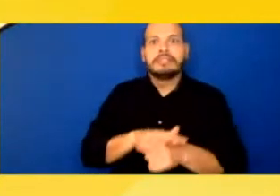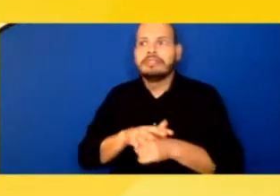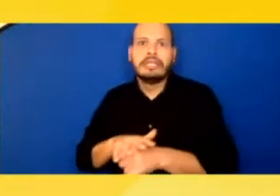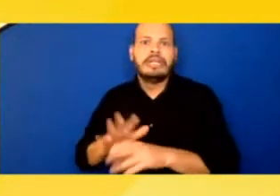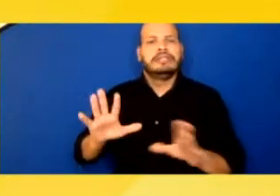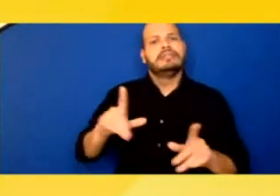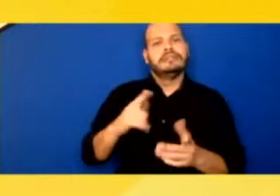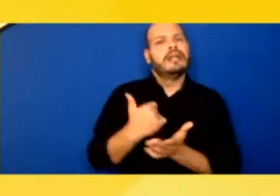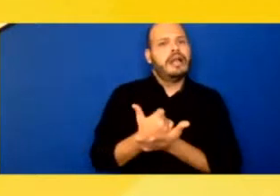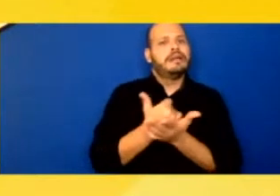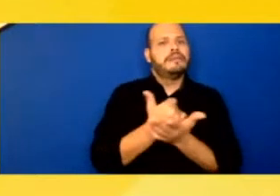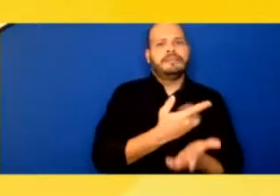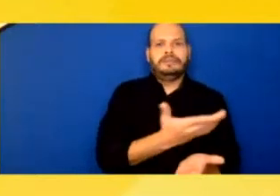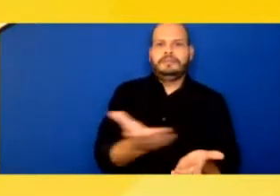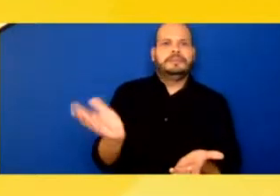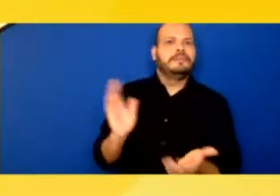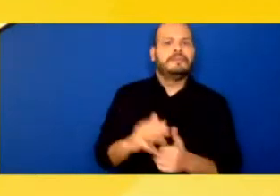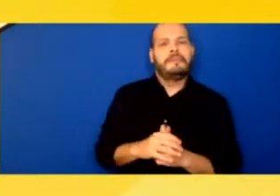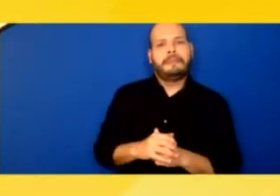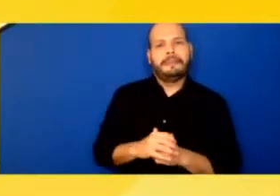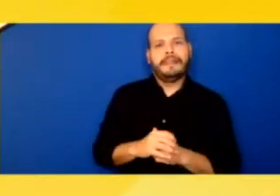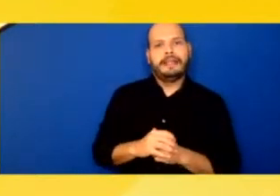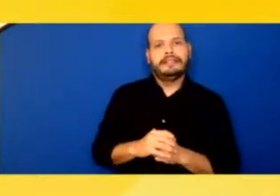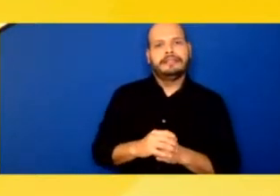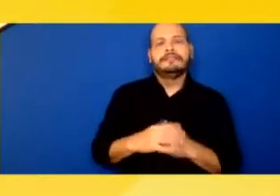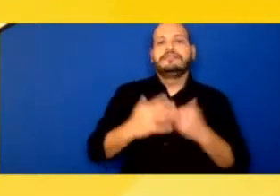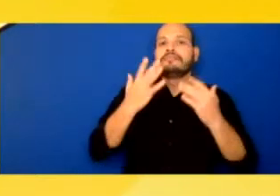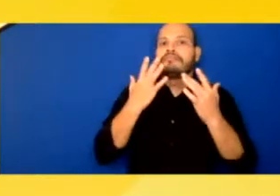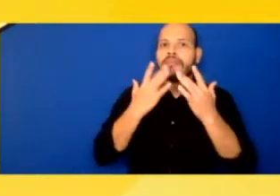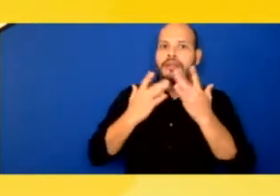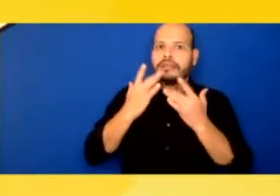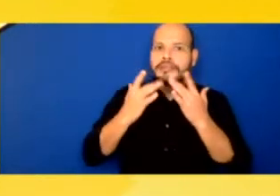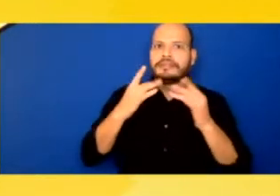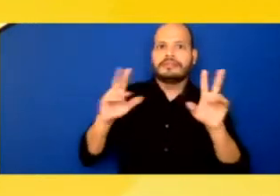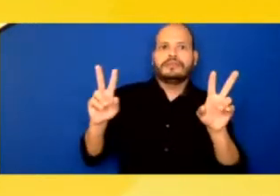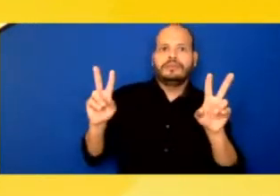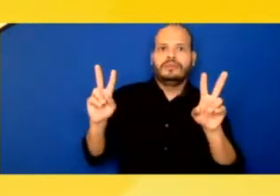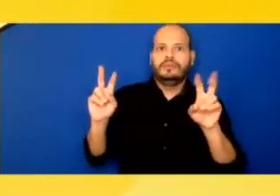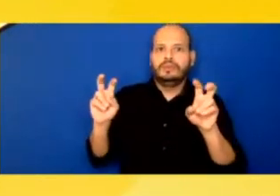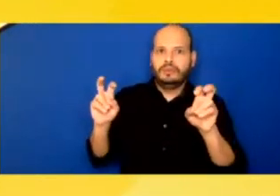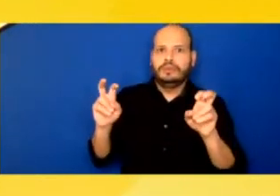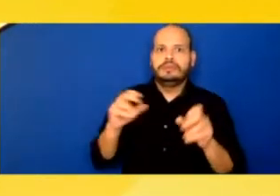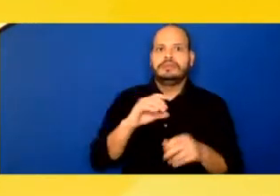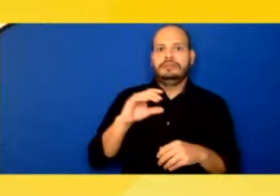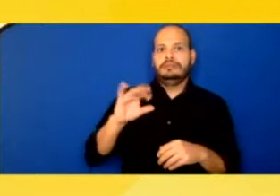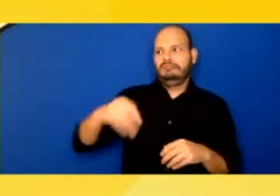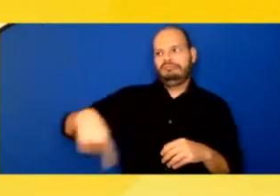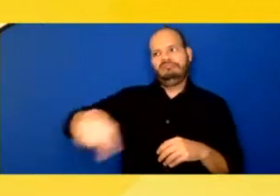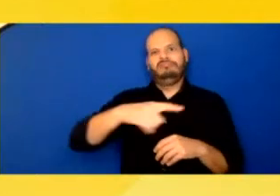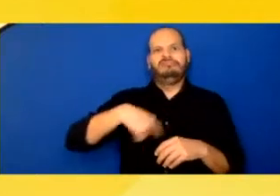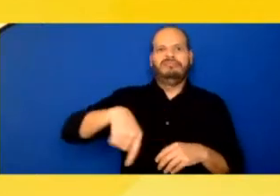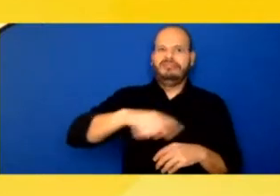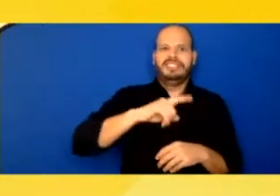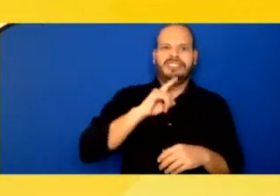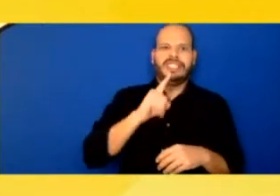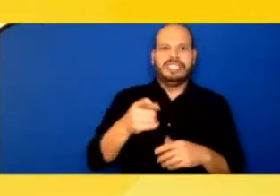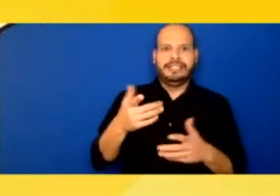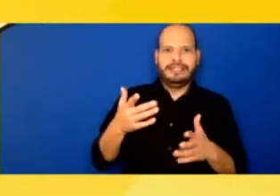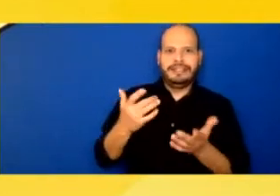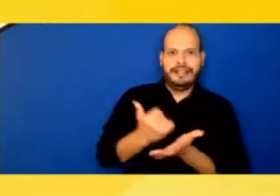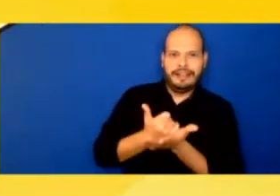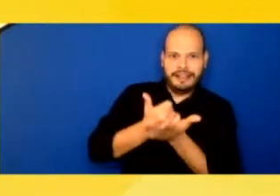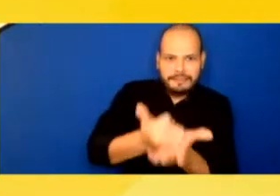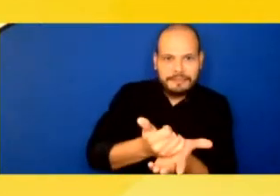tells us, appoint judges and elect officials in every town the Lord your God is giving you, and they shall govern the